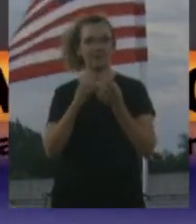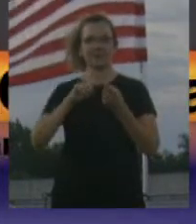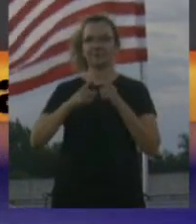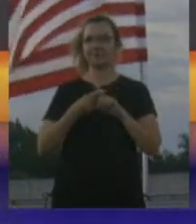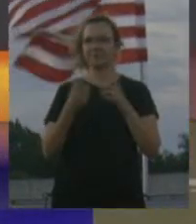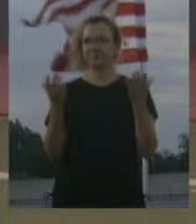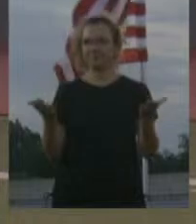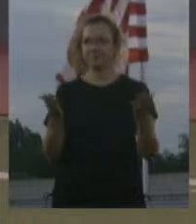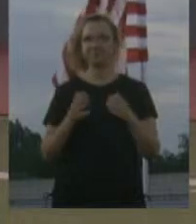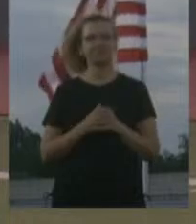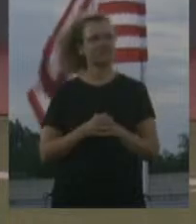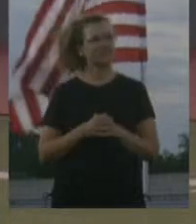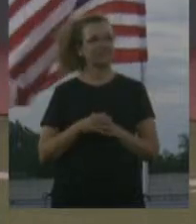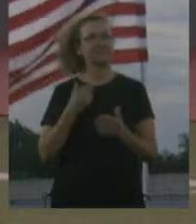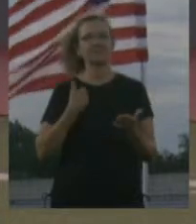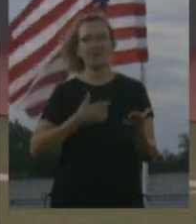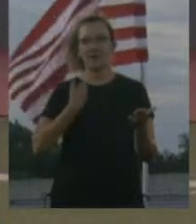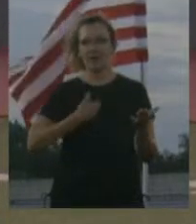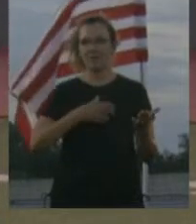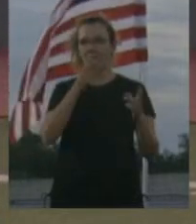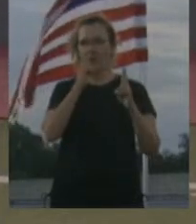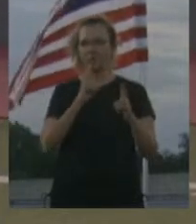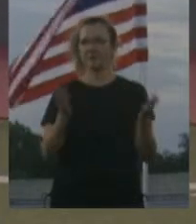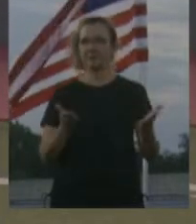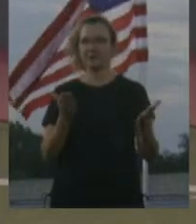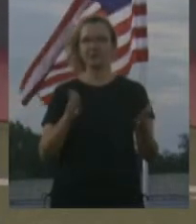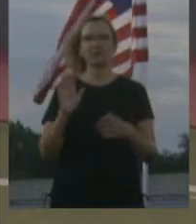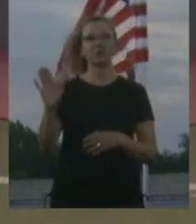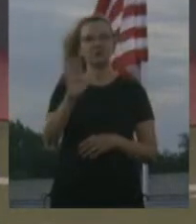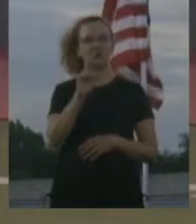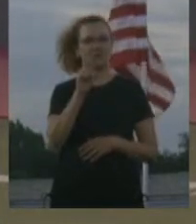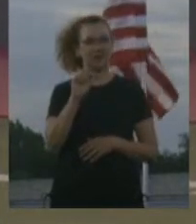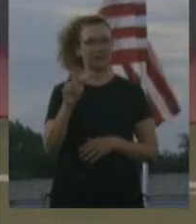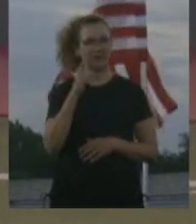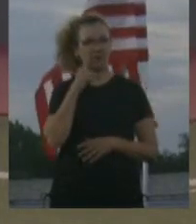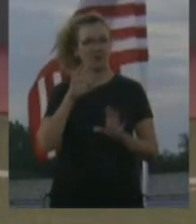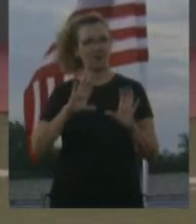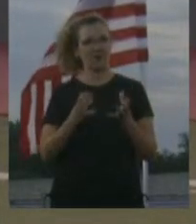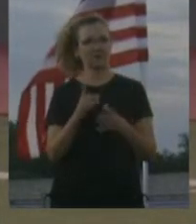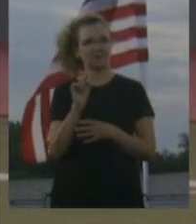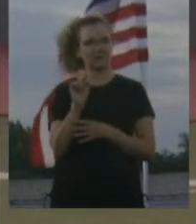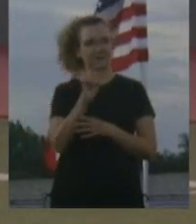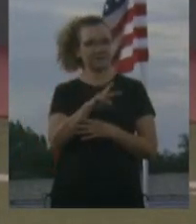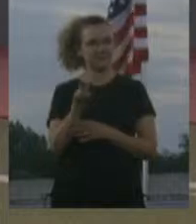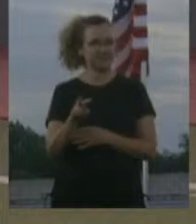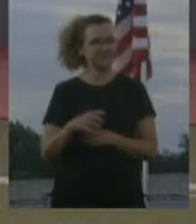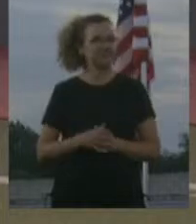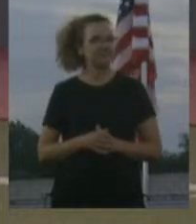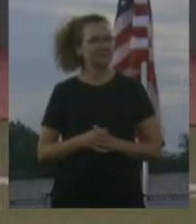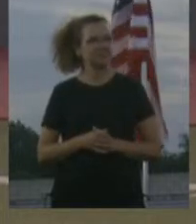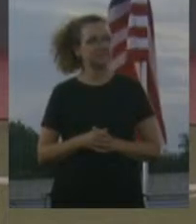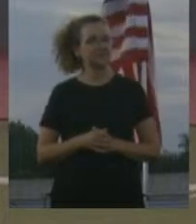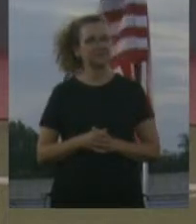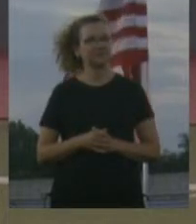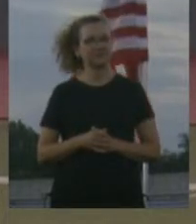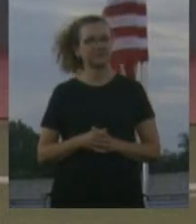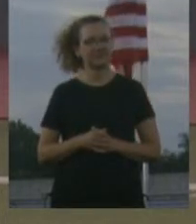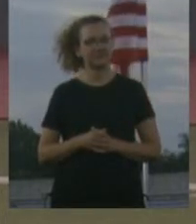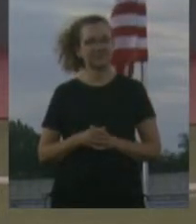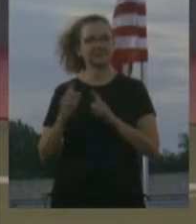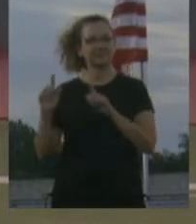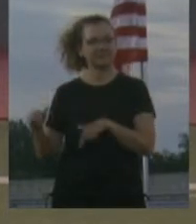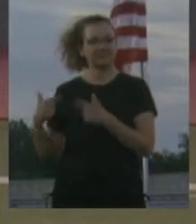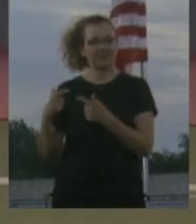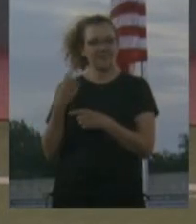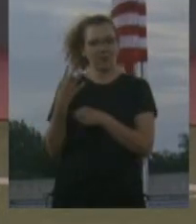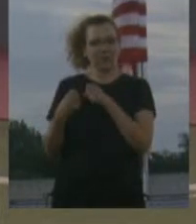friends. I'm honored to be here before you all as your valedictorian for the class of 2022. Ever since I began my high